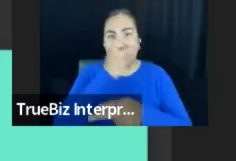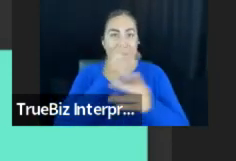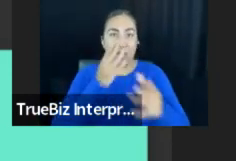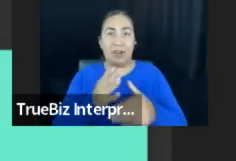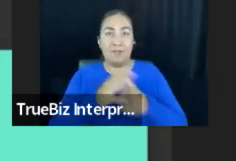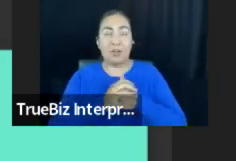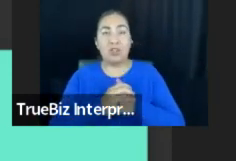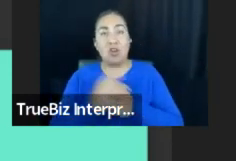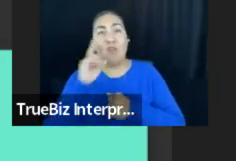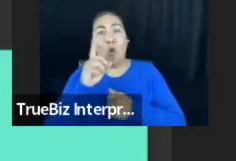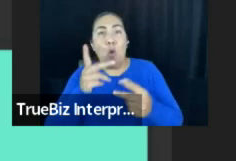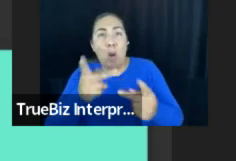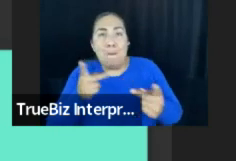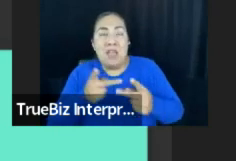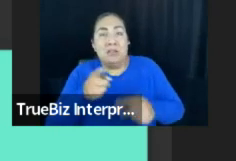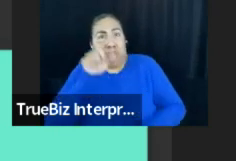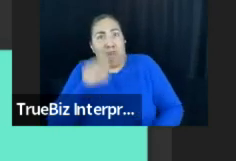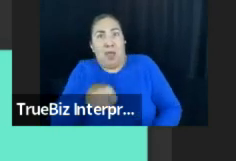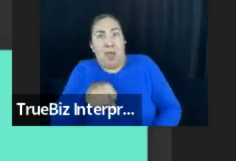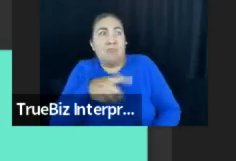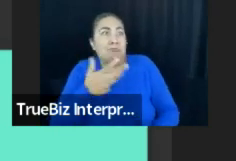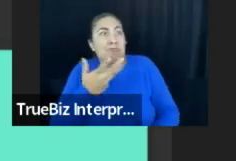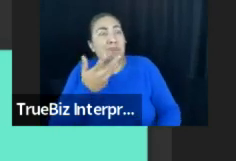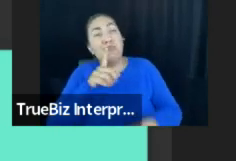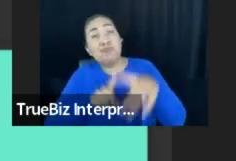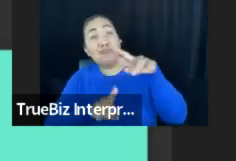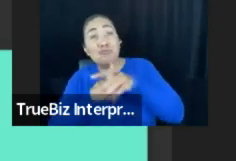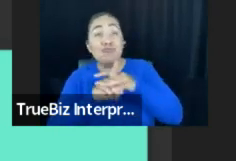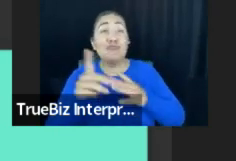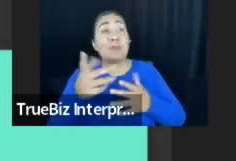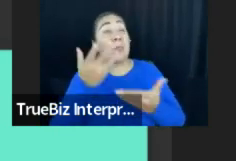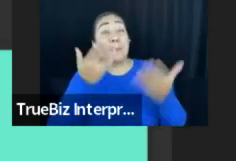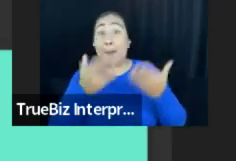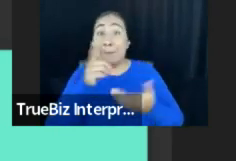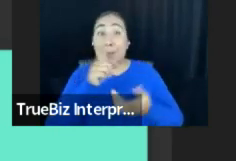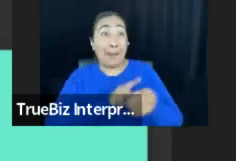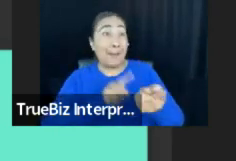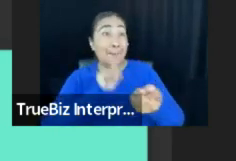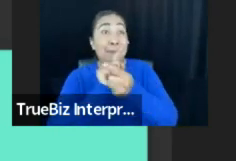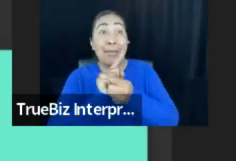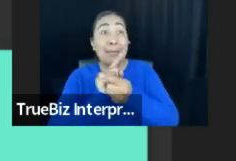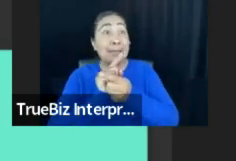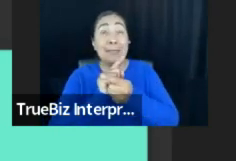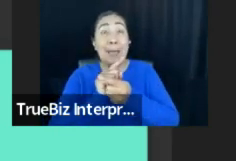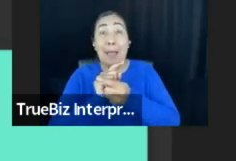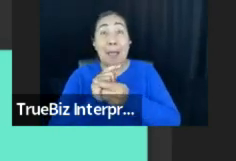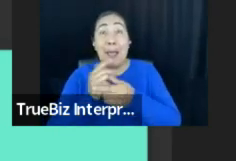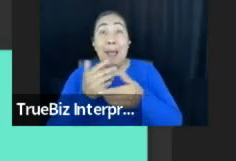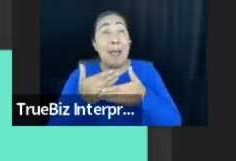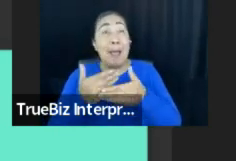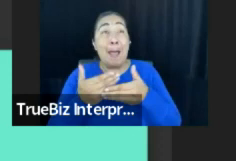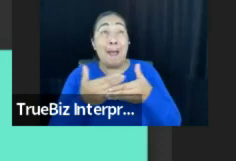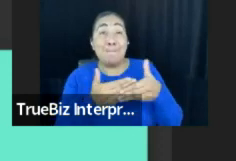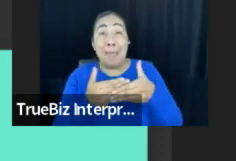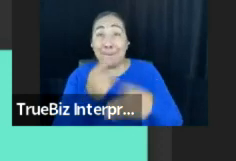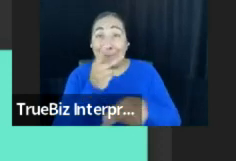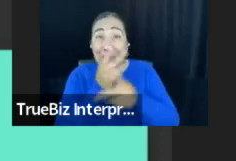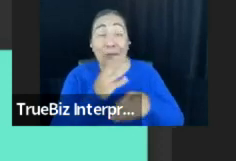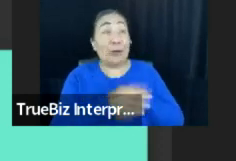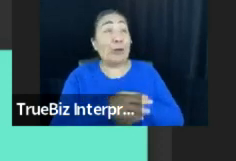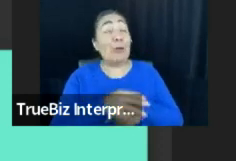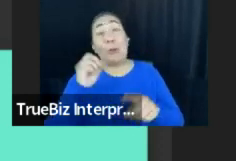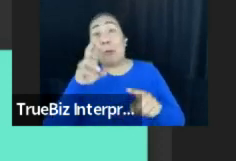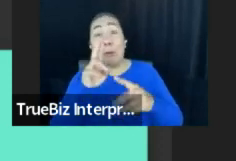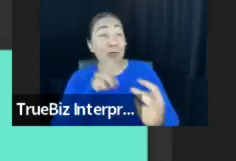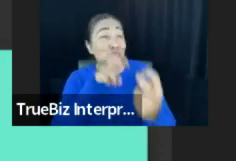for a place they can, you know, to meet a, you know, to even just meet a babysitter, or to have a snack with your kids on a